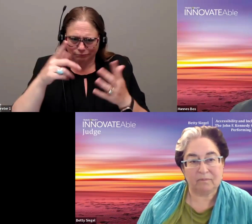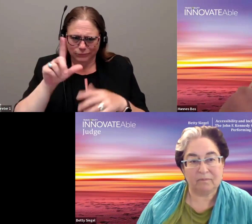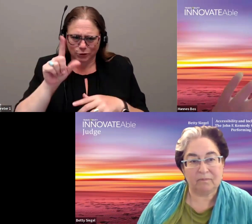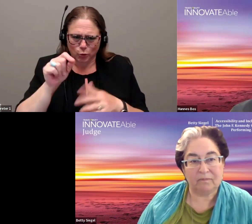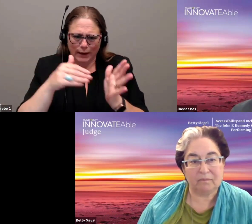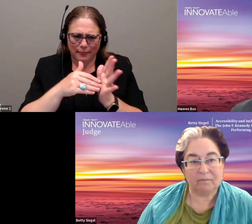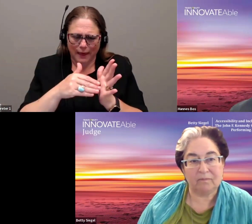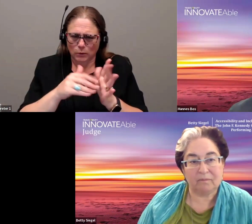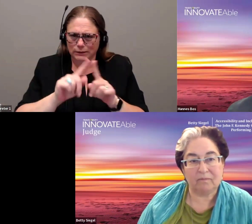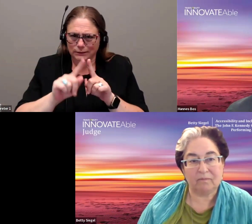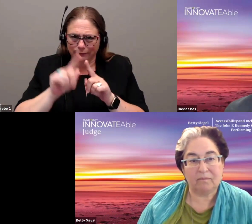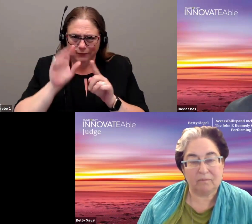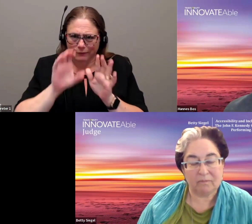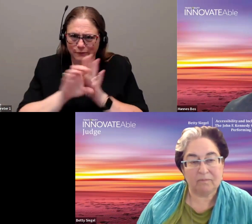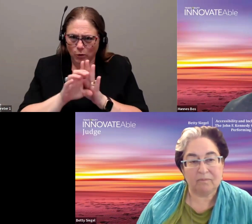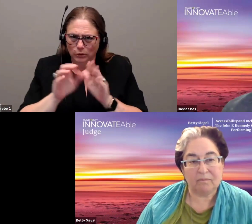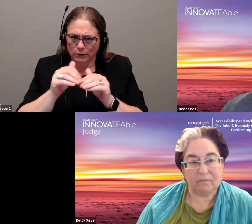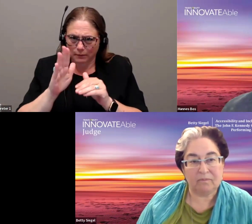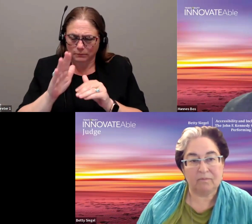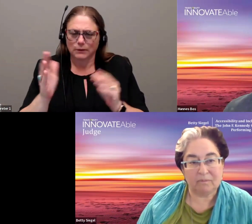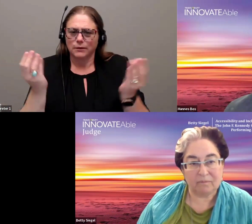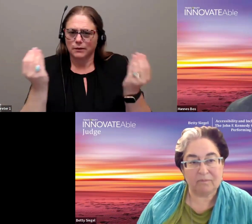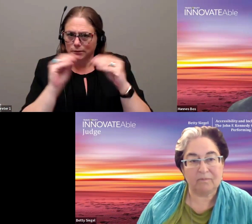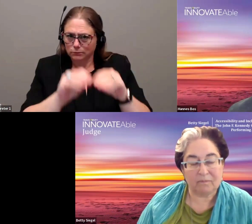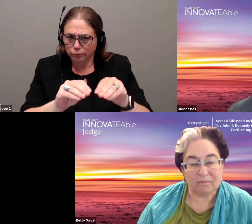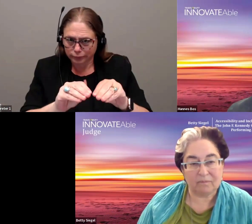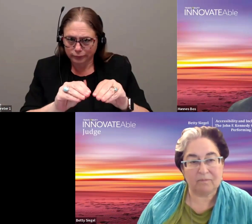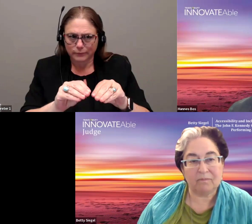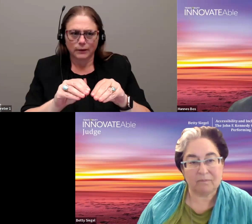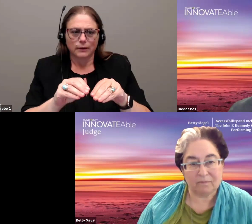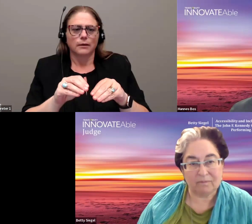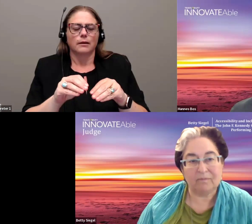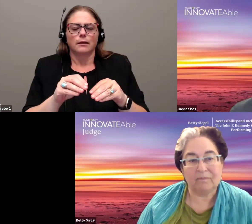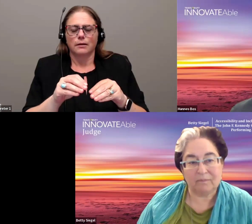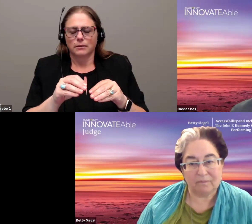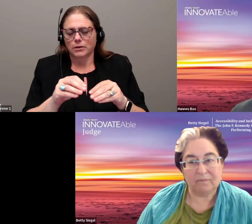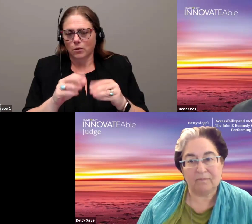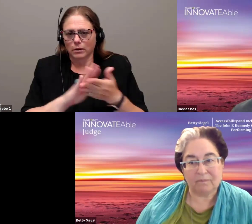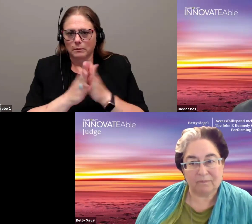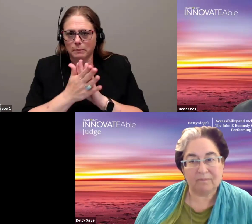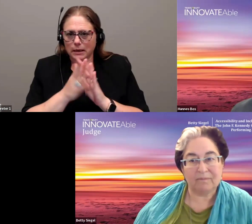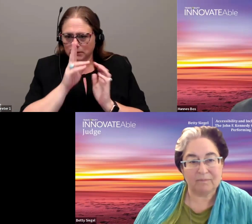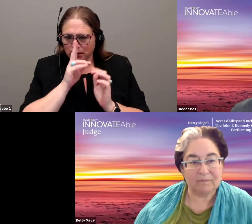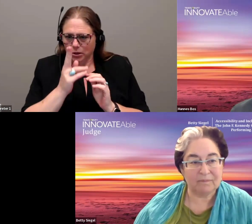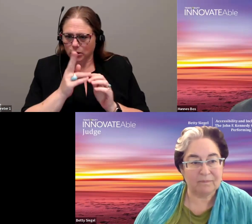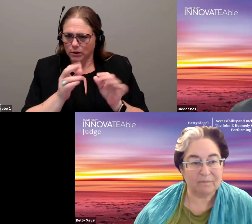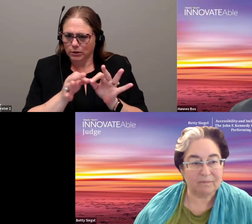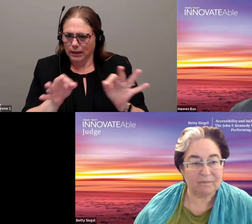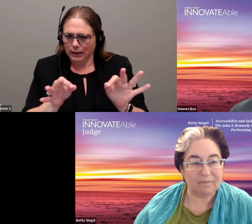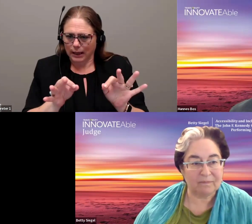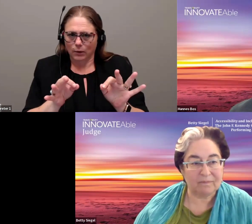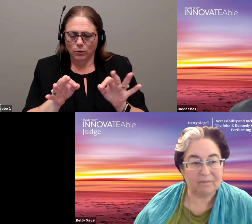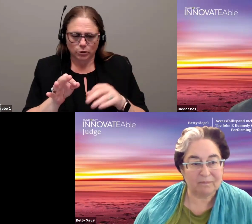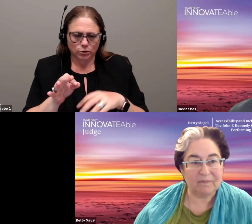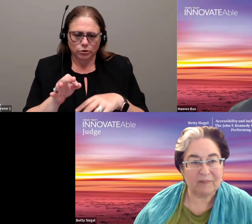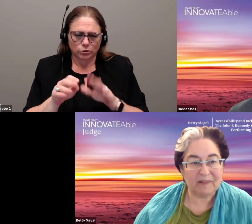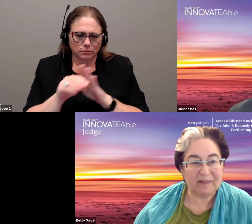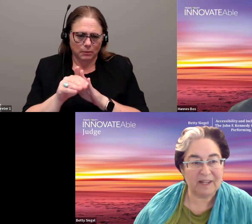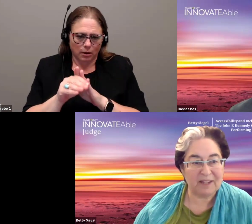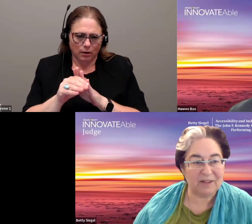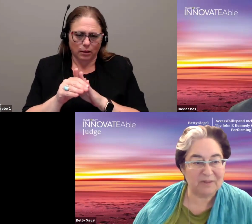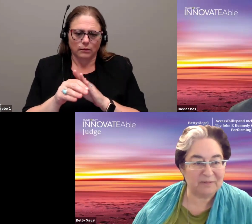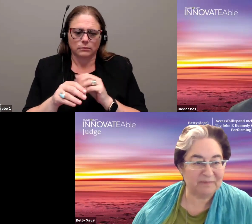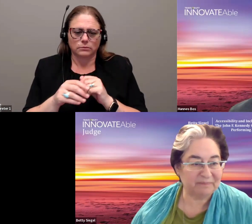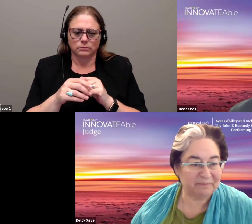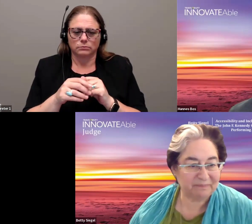together become a proprietary, unique large language model for us to power our AI model.